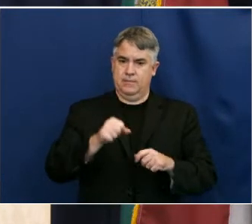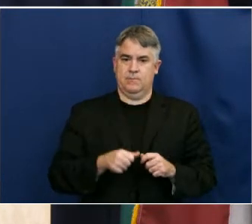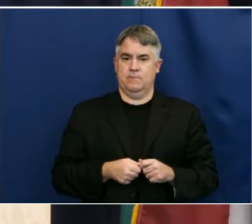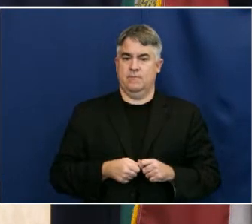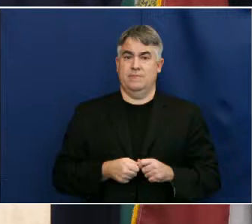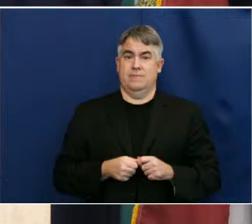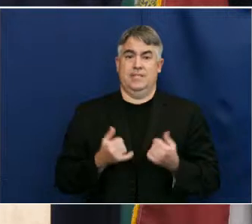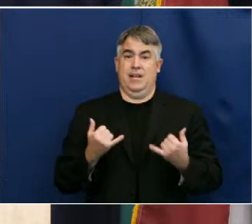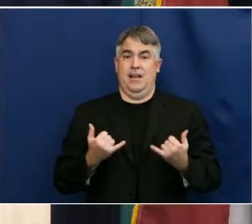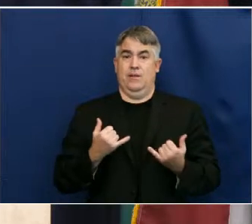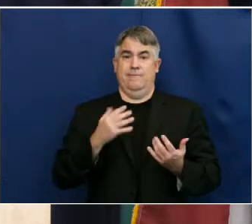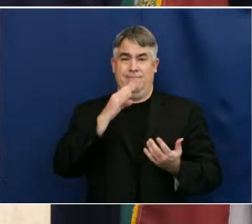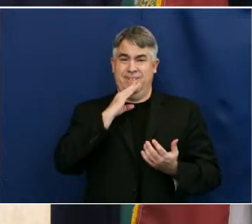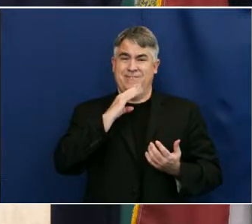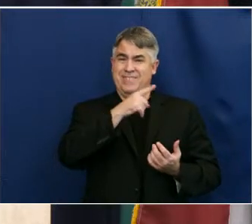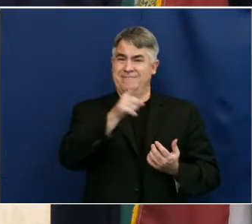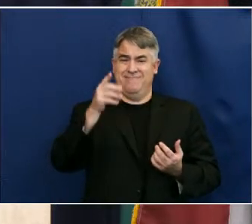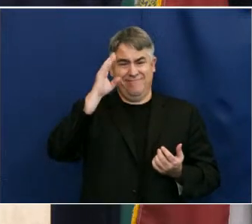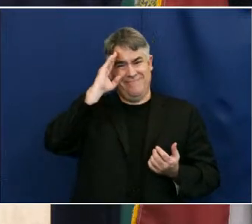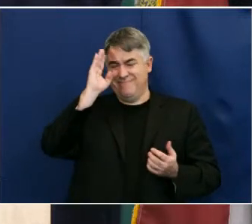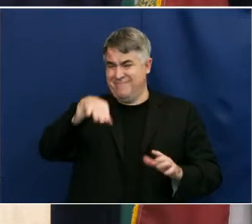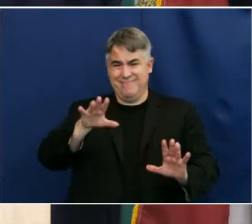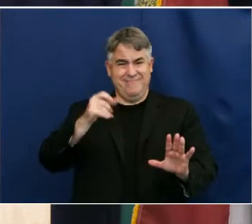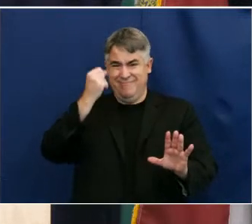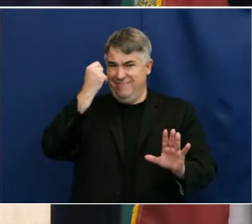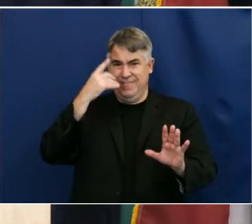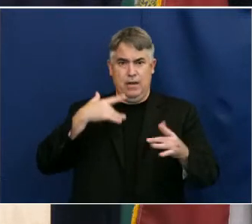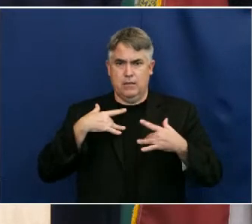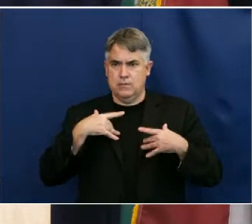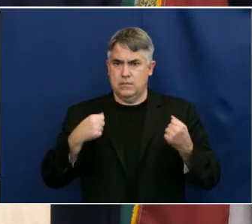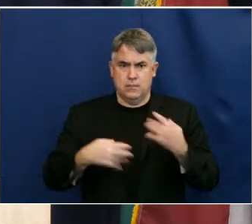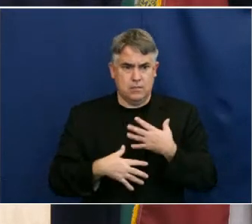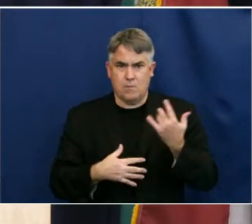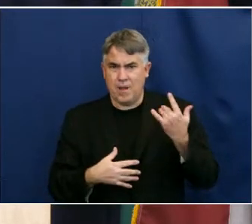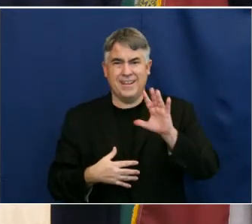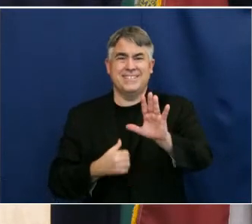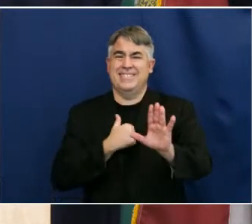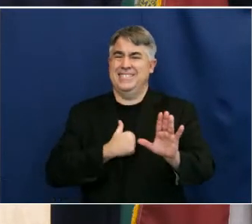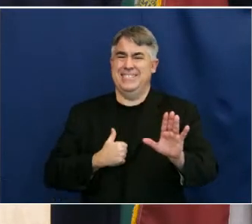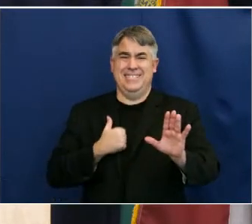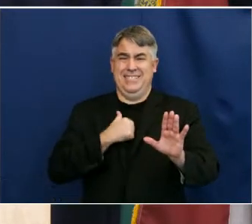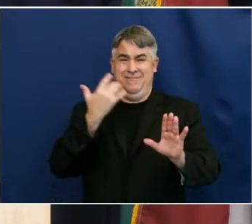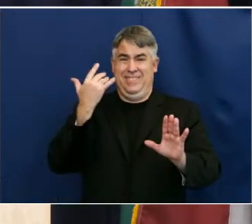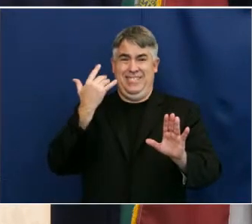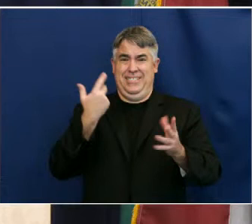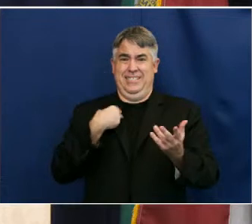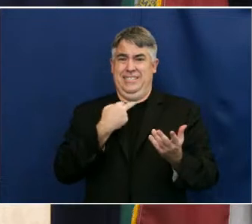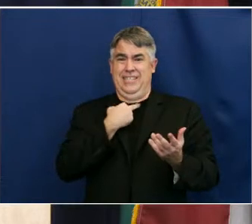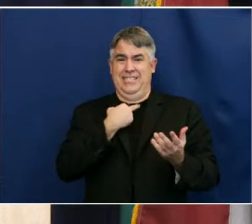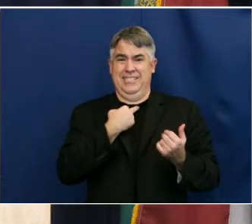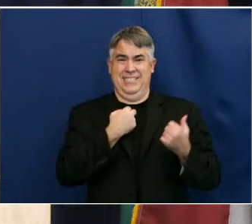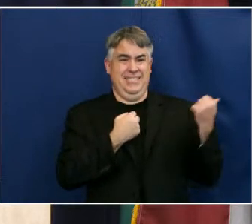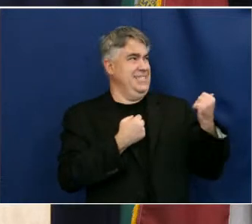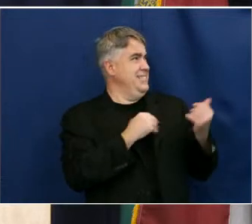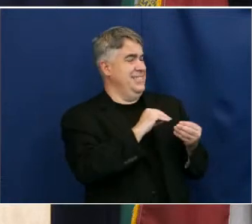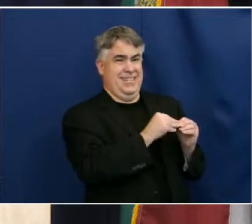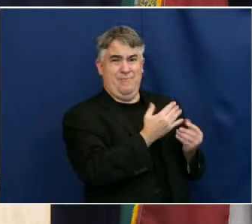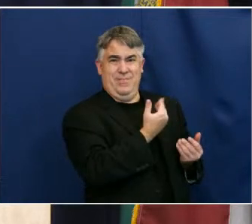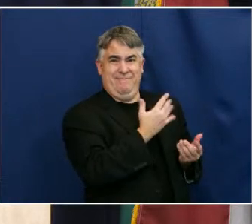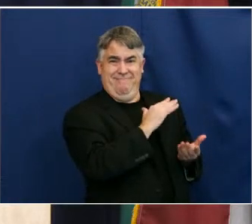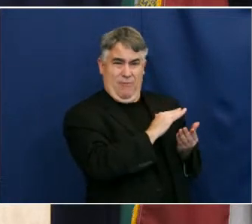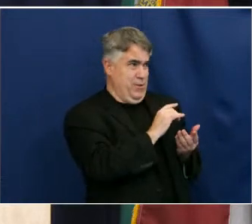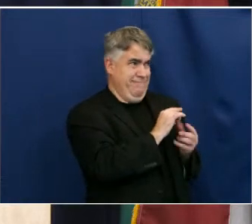it's causing frustration and anxiety, and we're very sorry for that. Again, we hope the supply increases and we'll be able to get more people